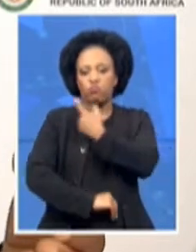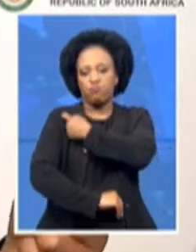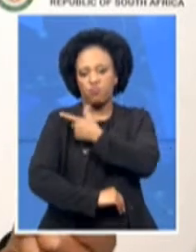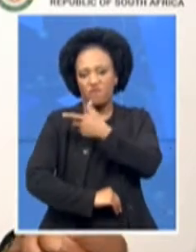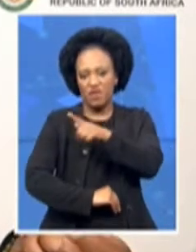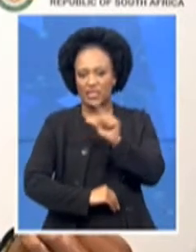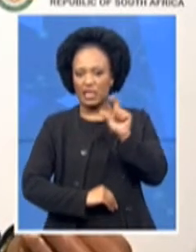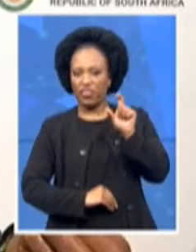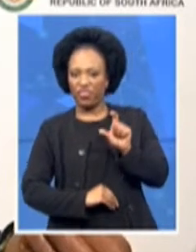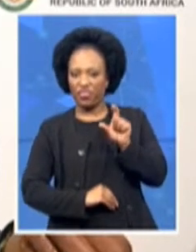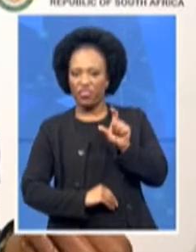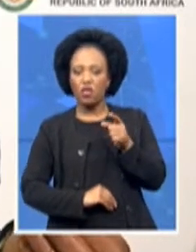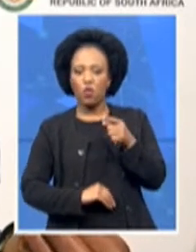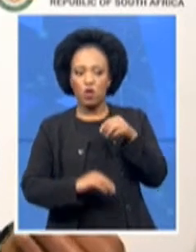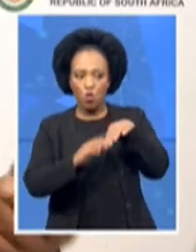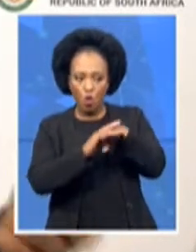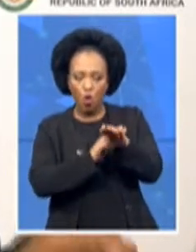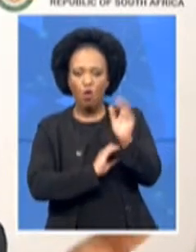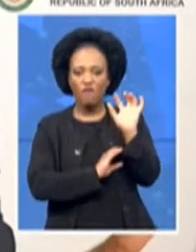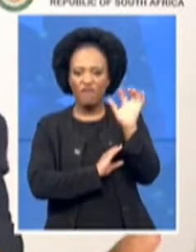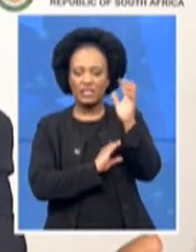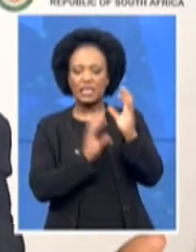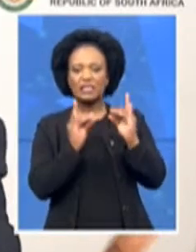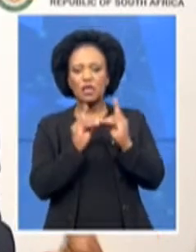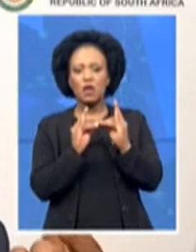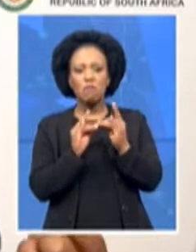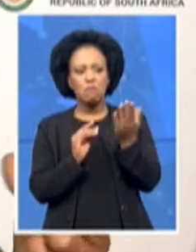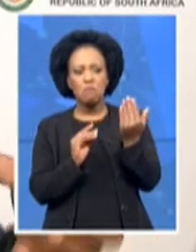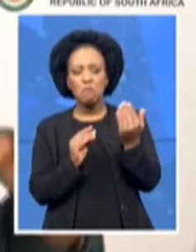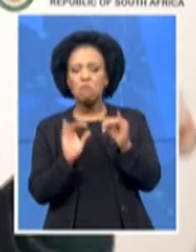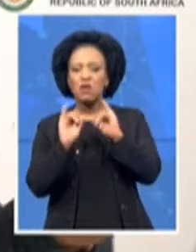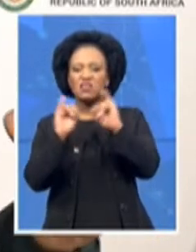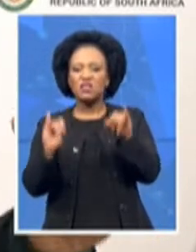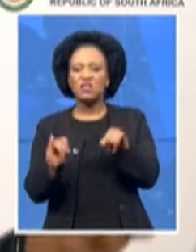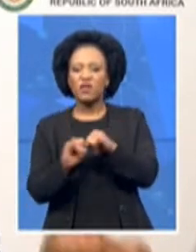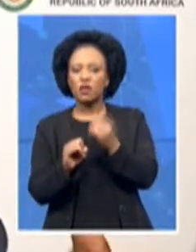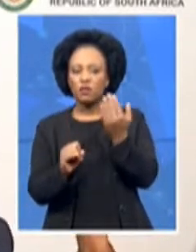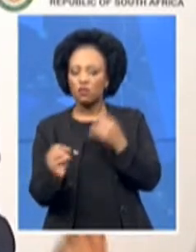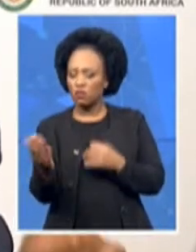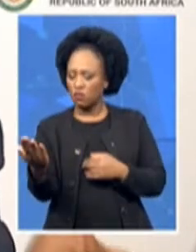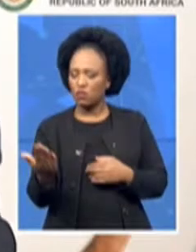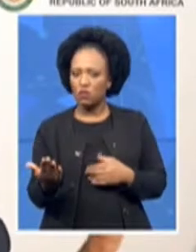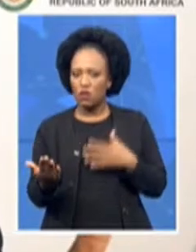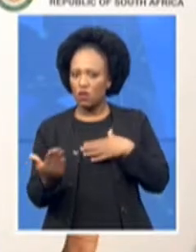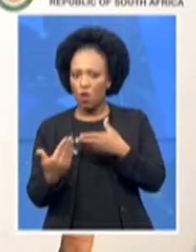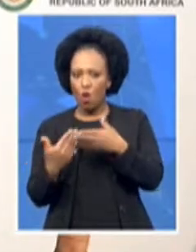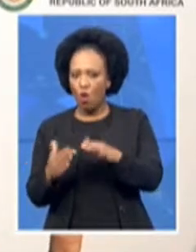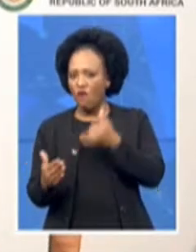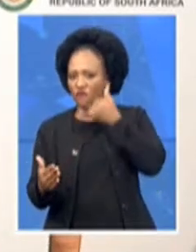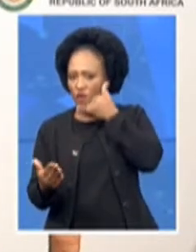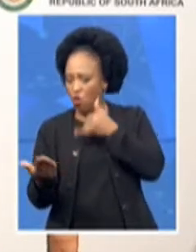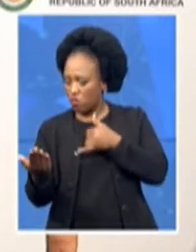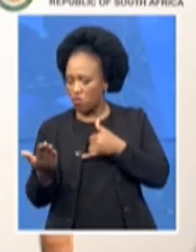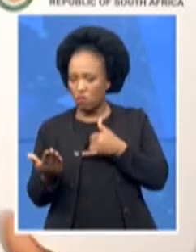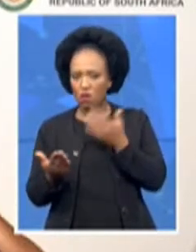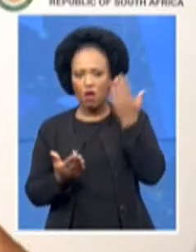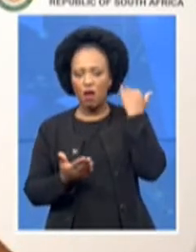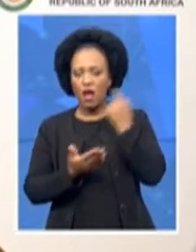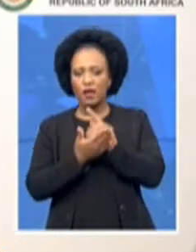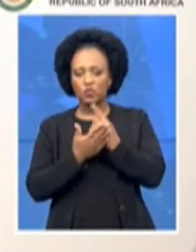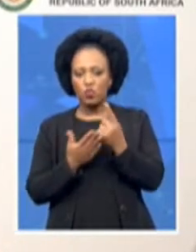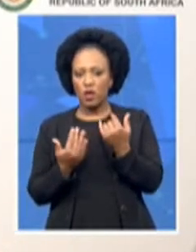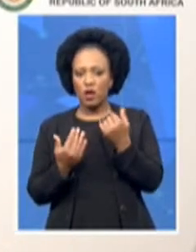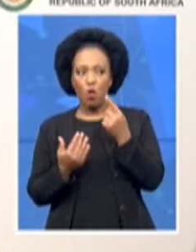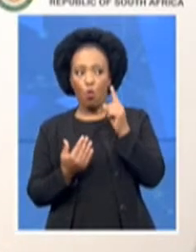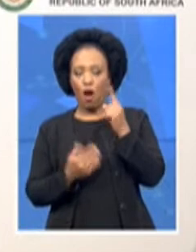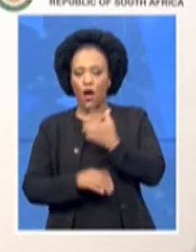say, let's see your certificate, you open your phone. Last week it was one jab, today is two jabs. Mm. So it will